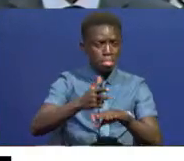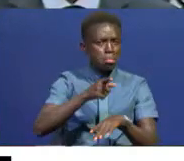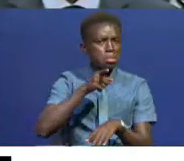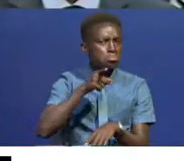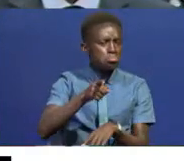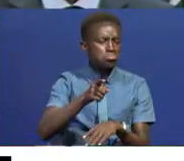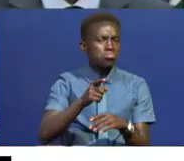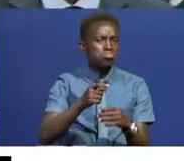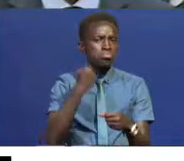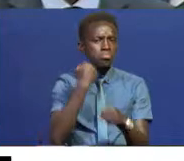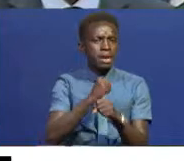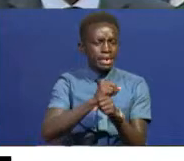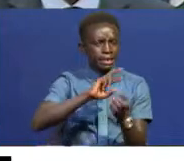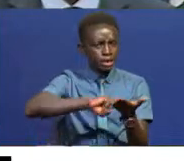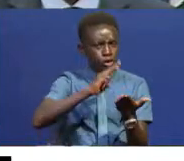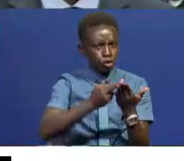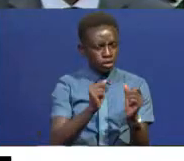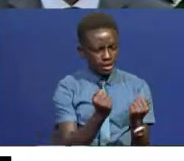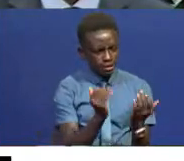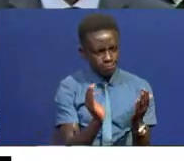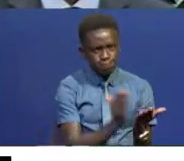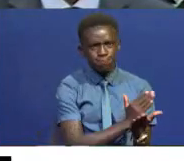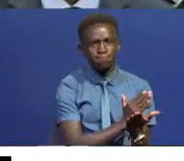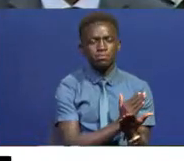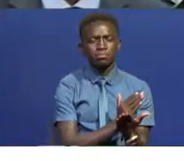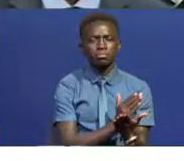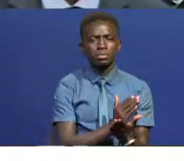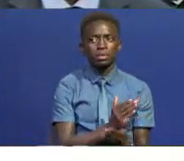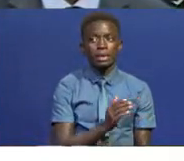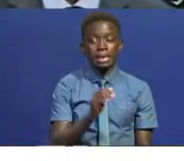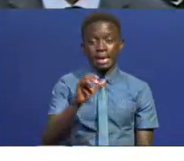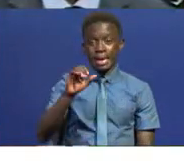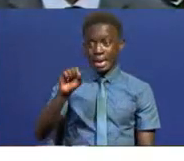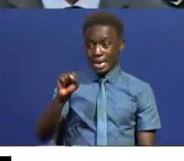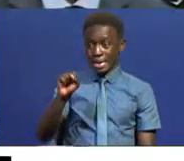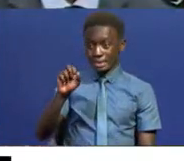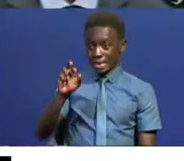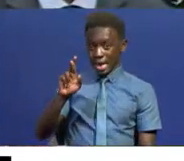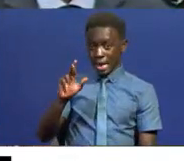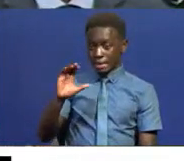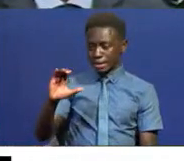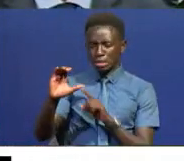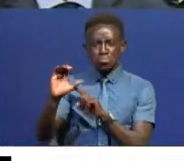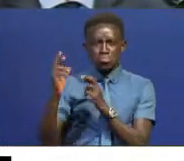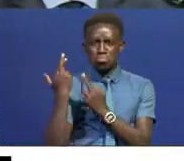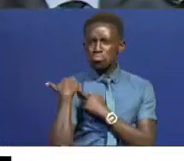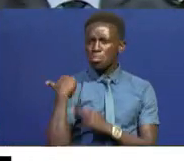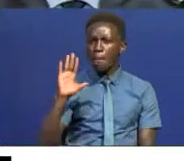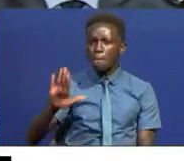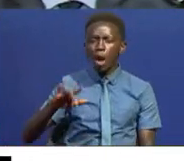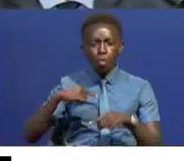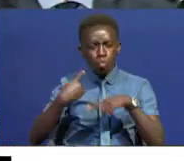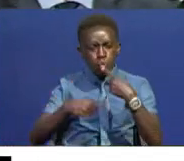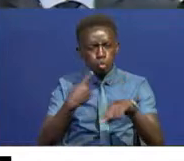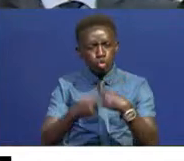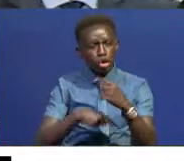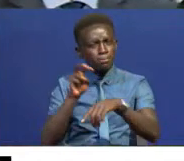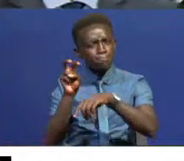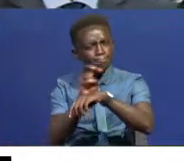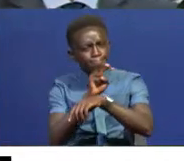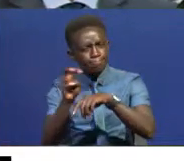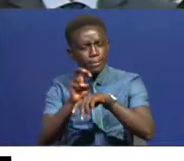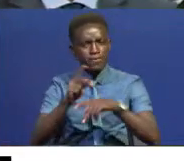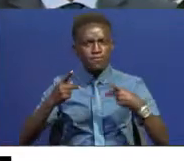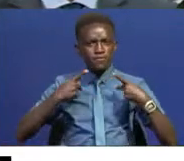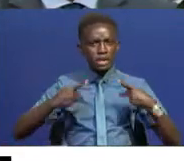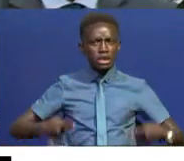country. The Salaries and Remunerations Commission is mandated to continuously monitor the fiscal